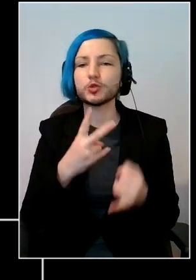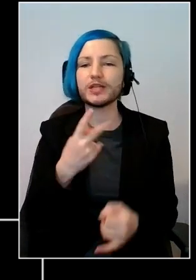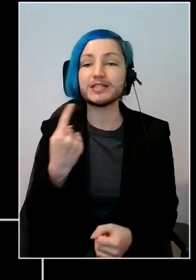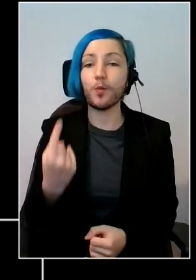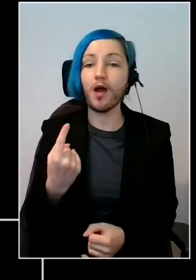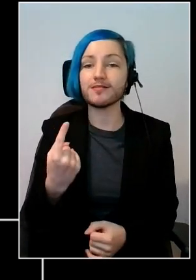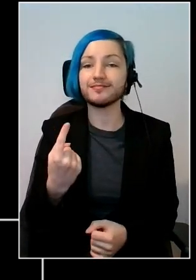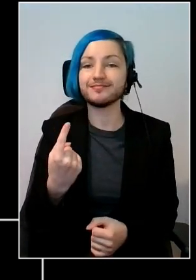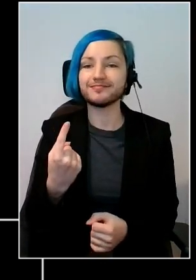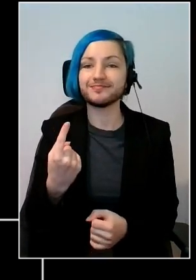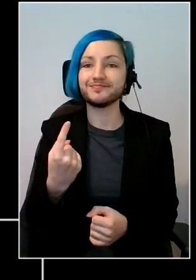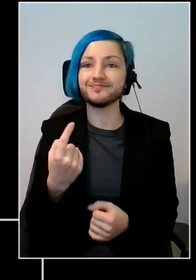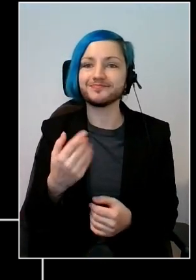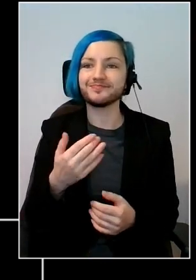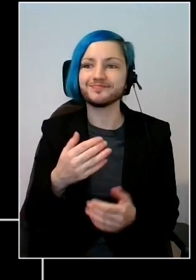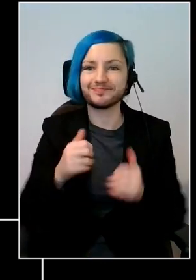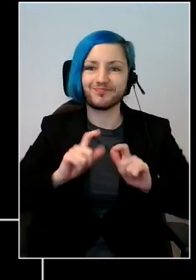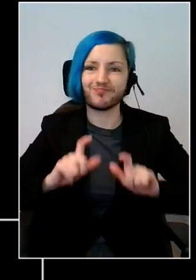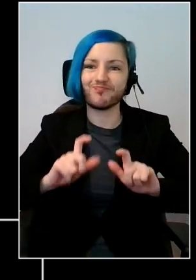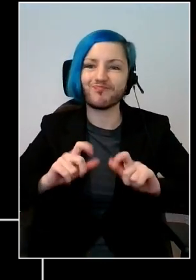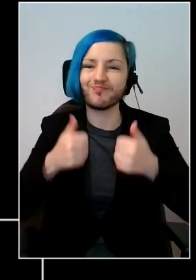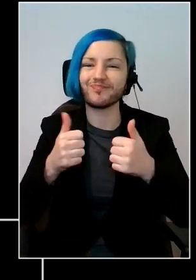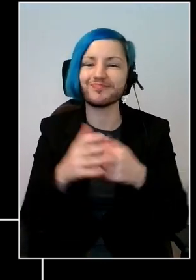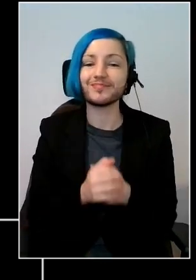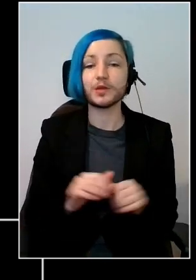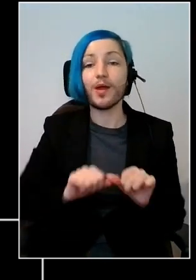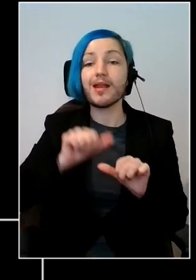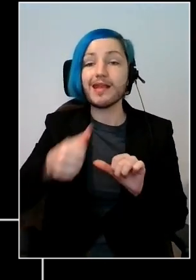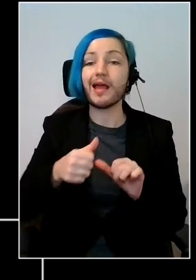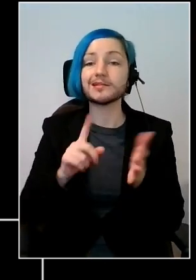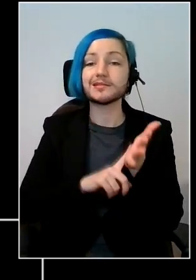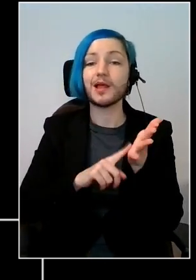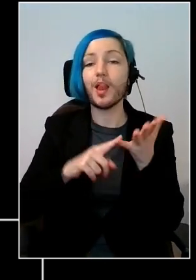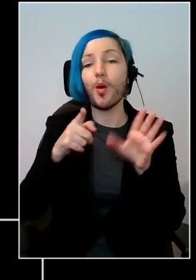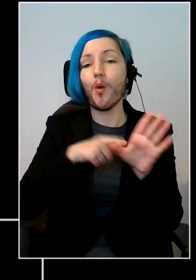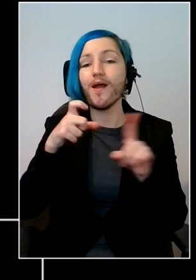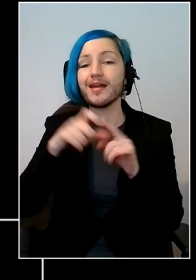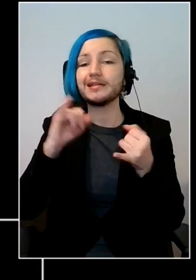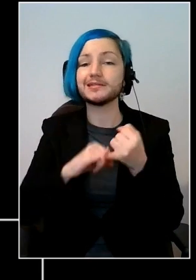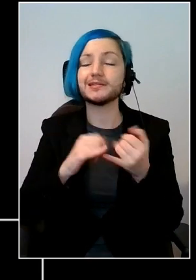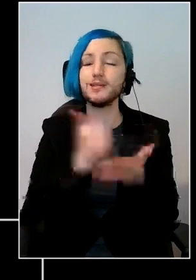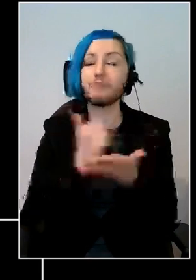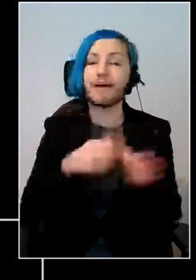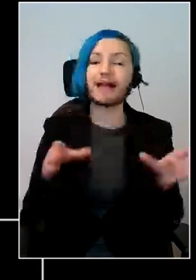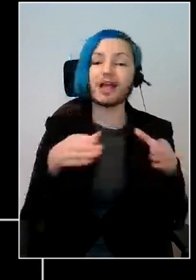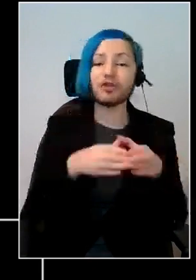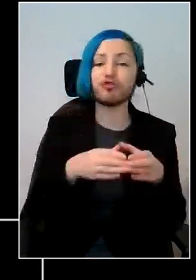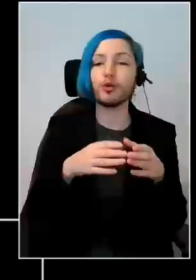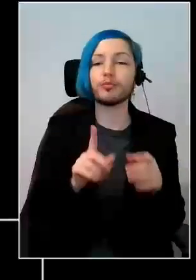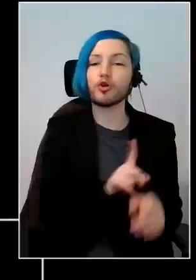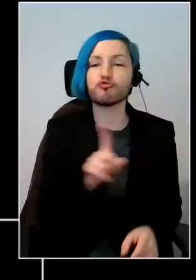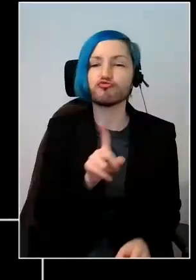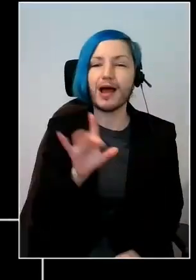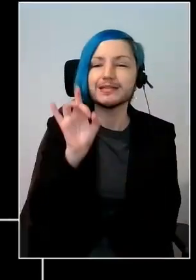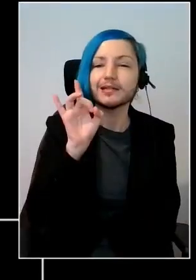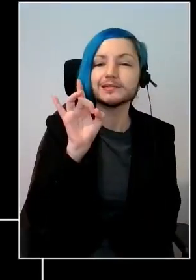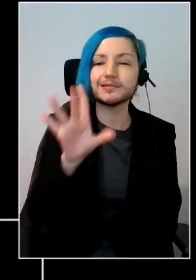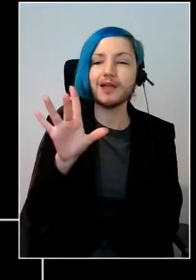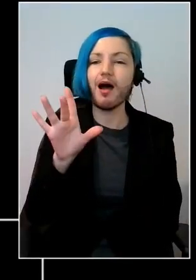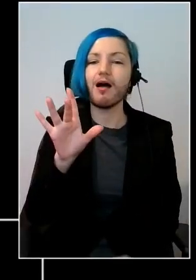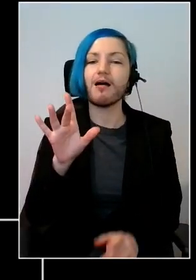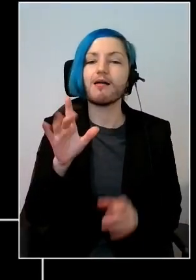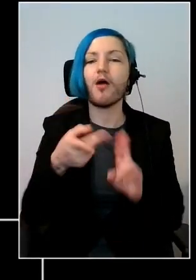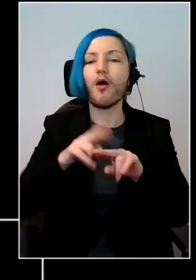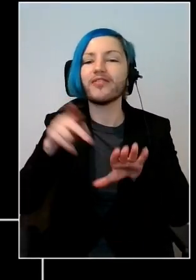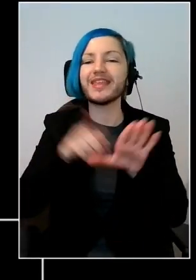Group Rising Star of the Year 2021. Joining us to introduce this award is Sharon Morgan from Lloyds, who have helped shape this